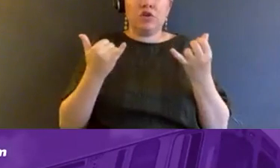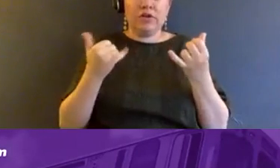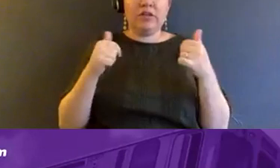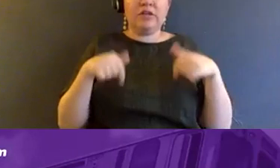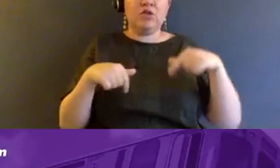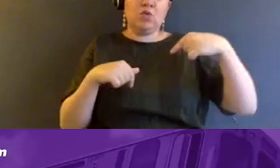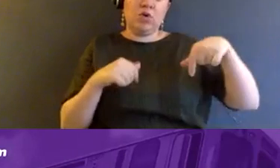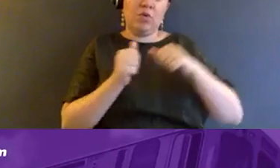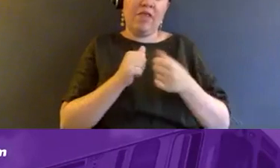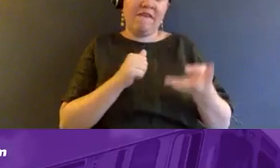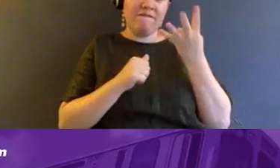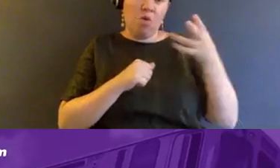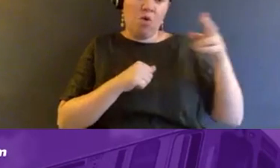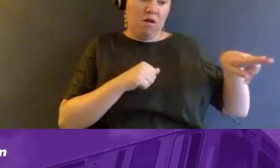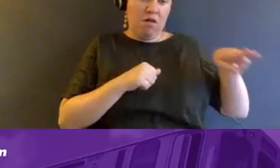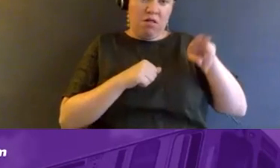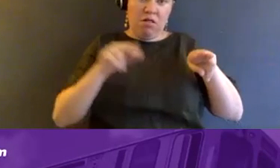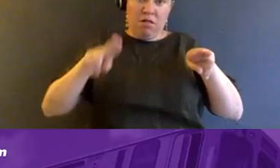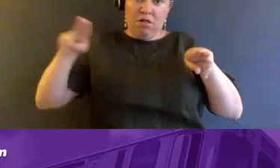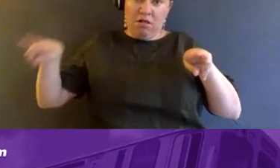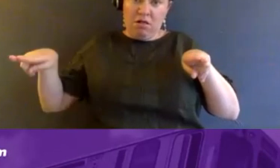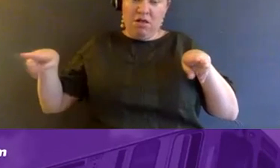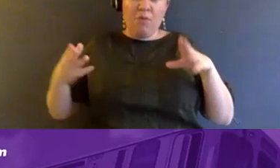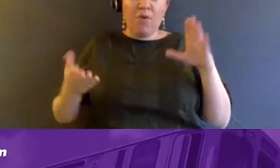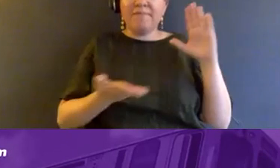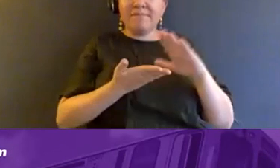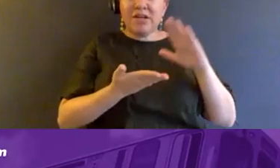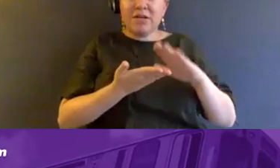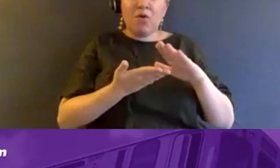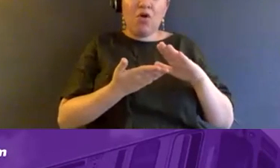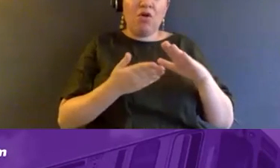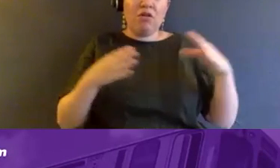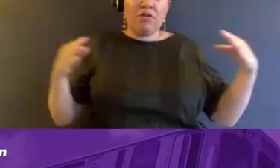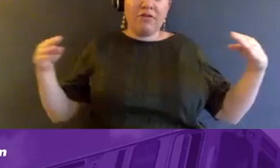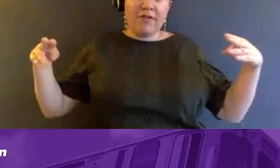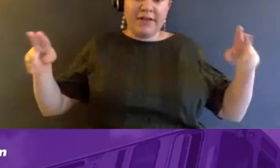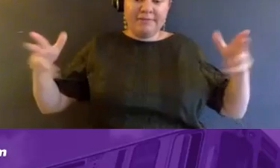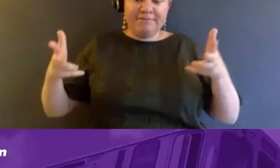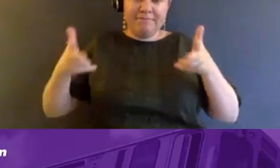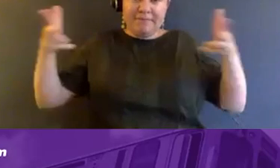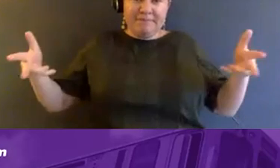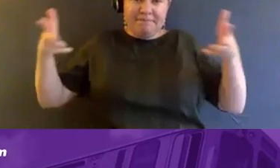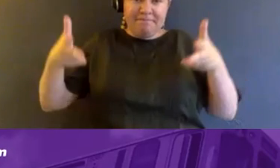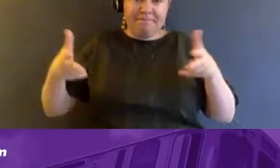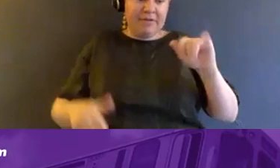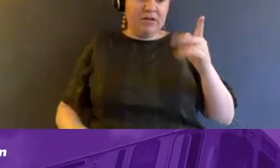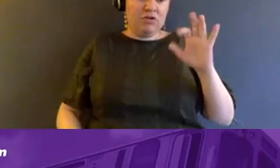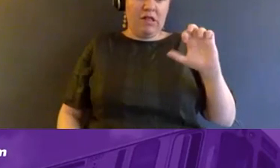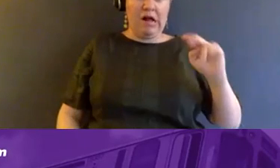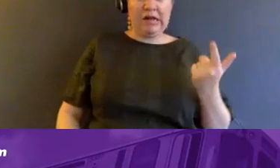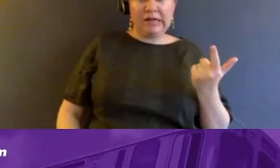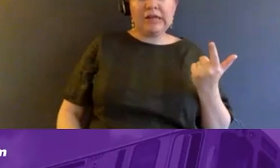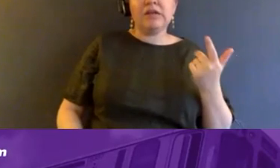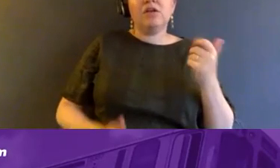with the 4 tracks, we have minimal interlockings and it does hamper our ability to provide service. With RPM Phase 1, again,